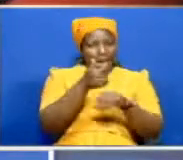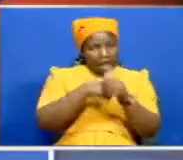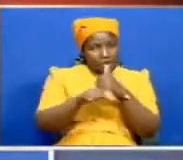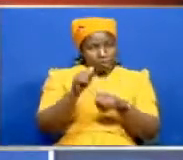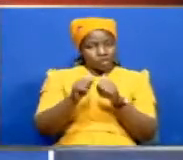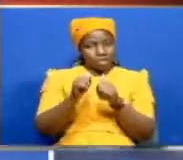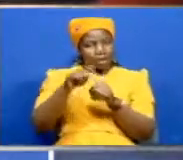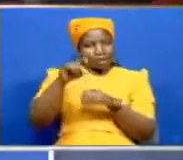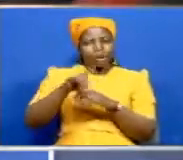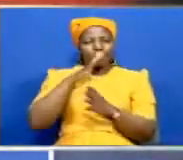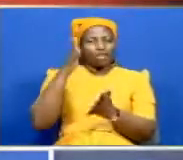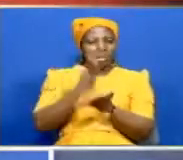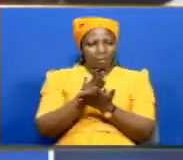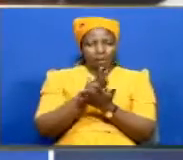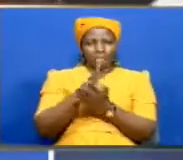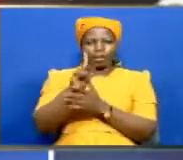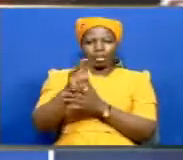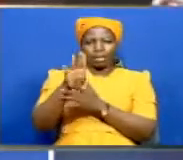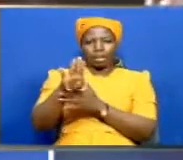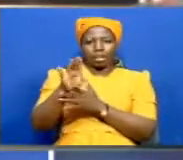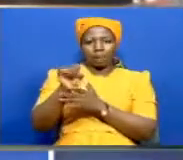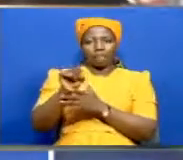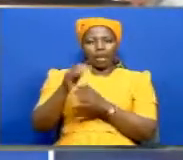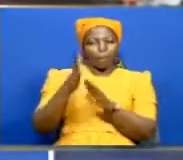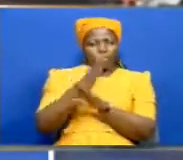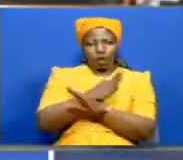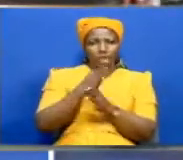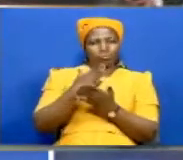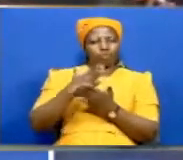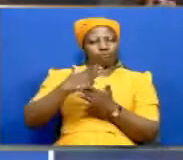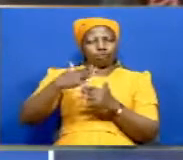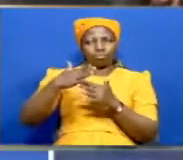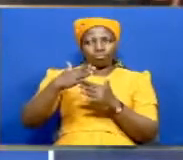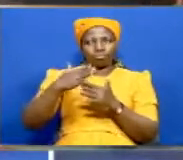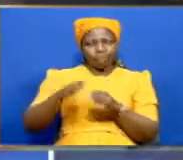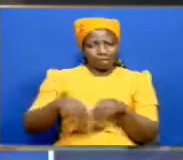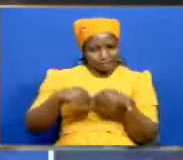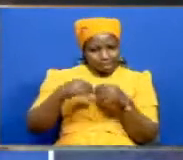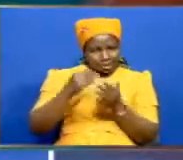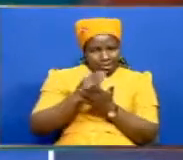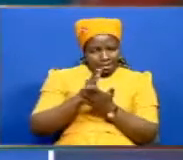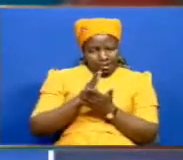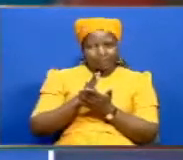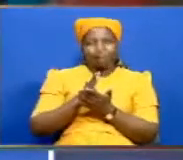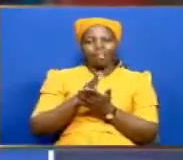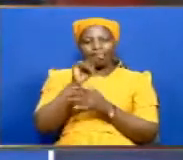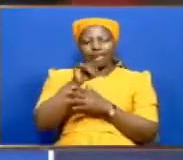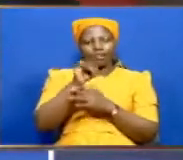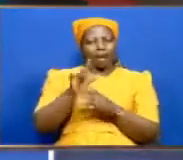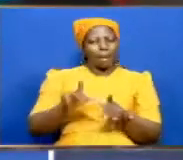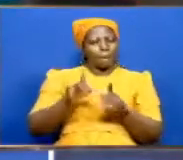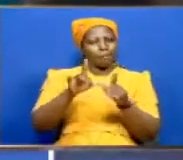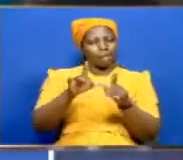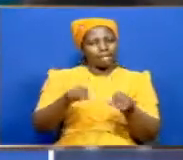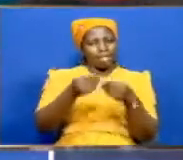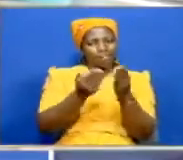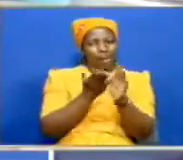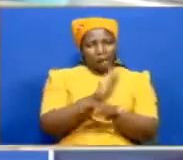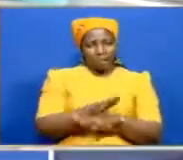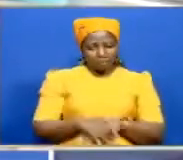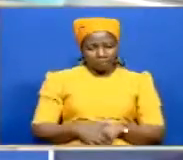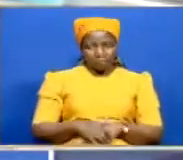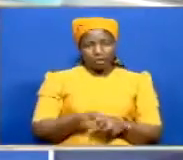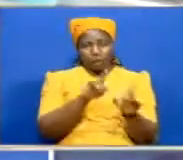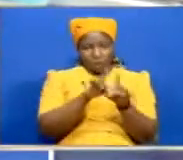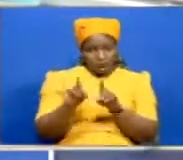be confirmed by KEBS before the suspension of the standardization mark permits is lifted. KEBS has also further